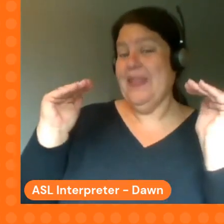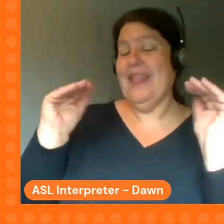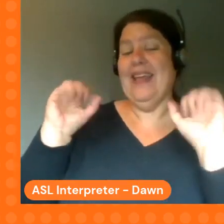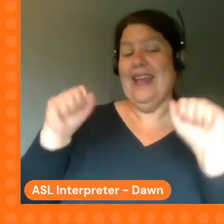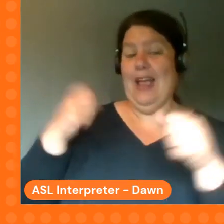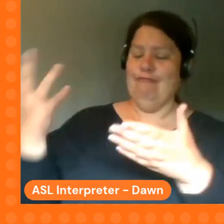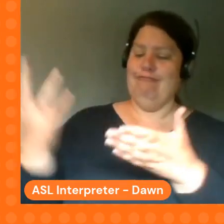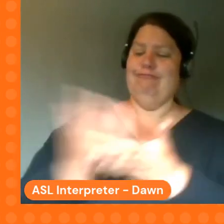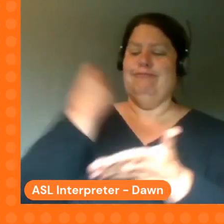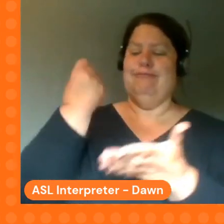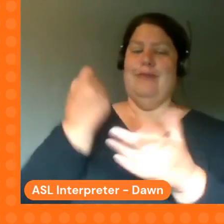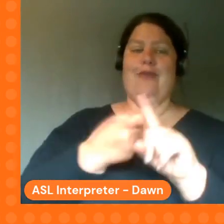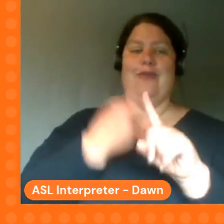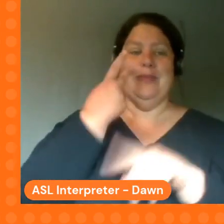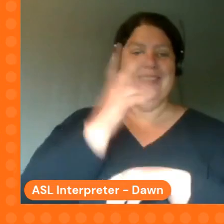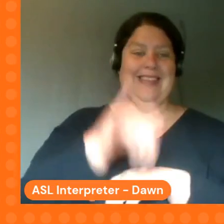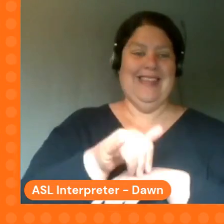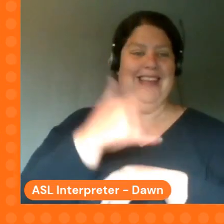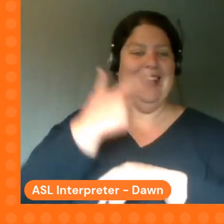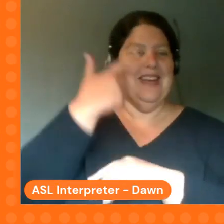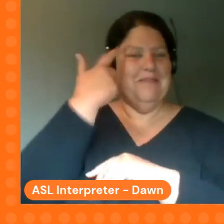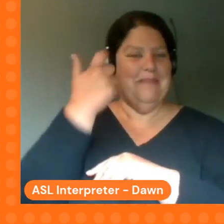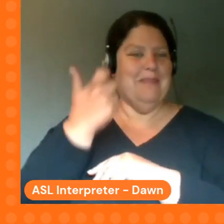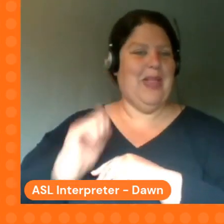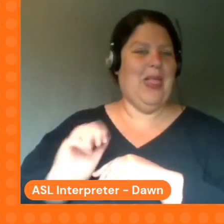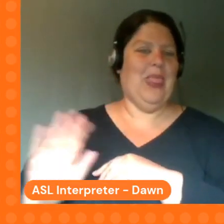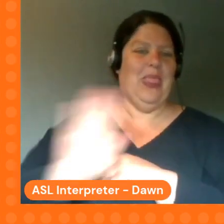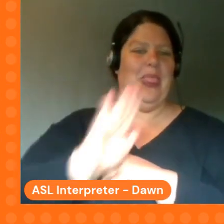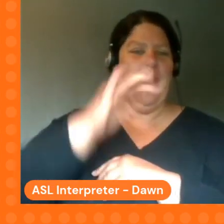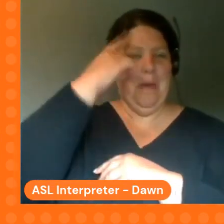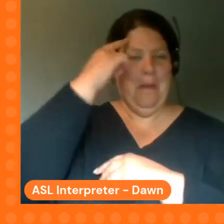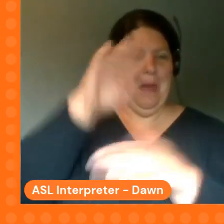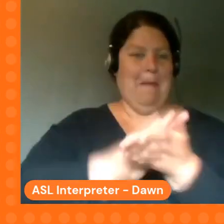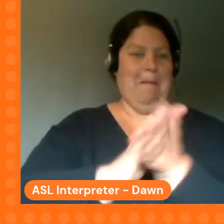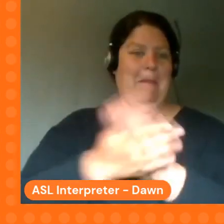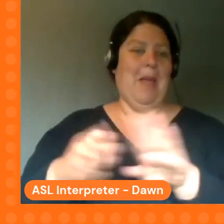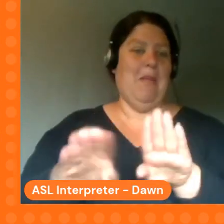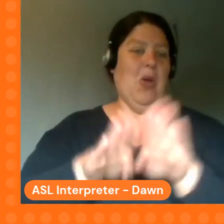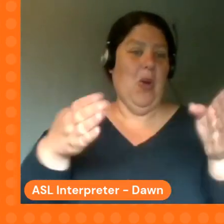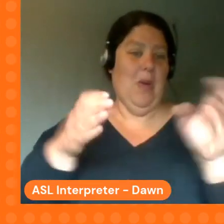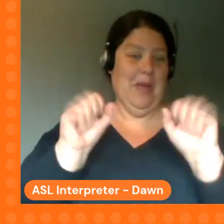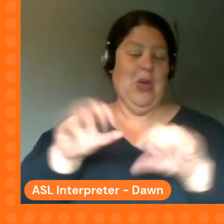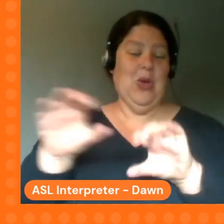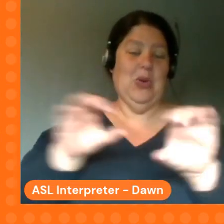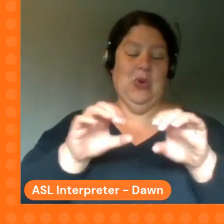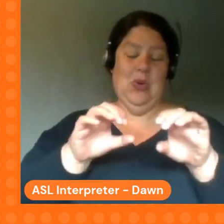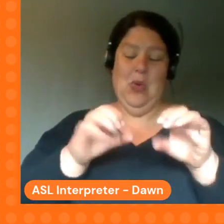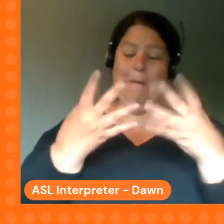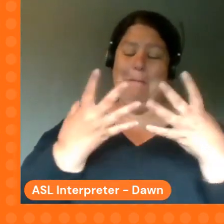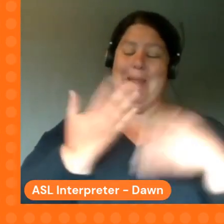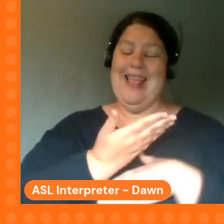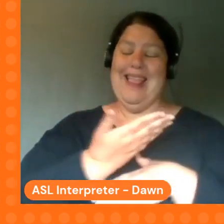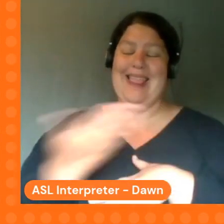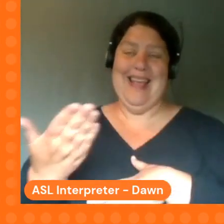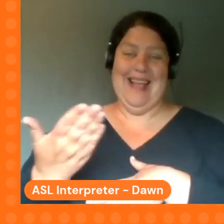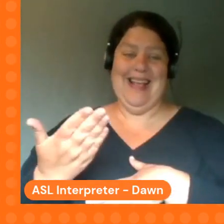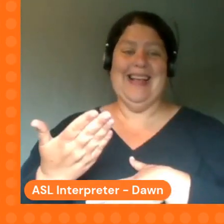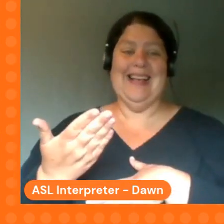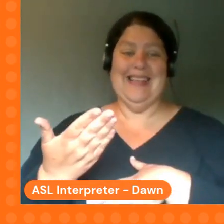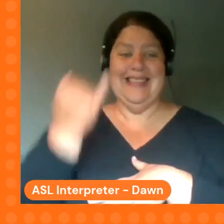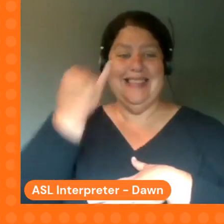because it's like their minds become open, like they can do a lot of things just by keeping this block